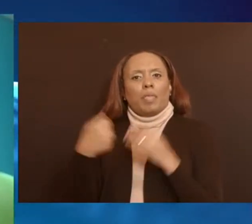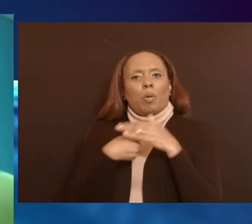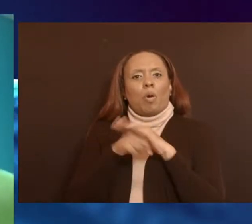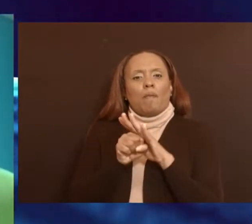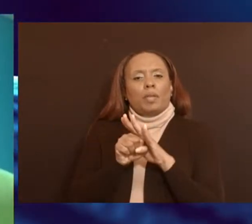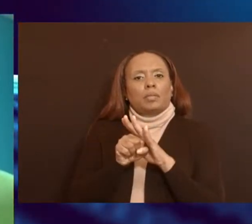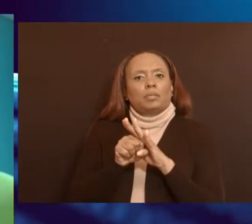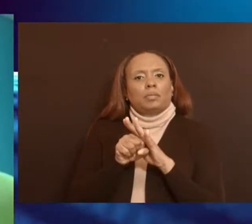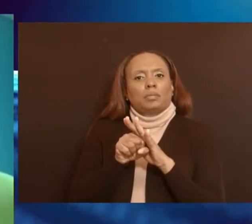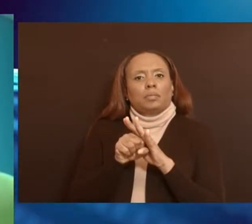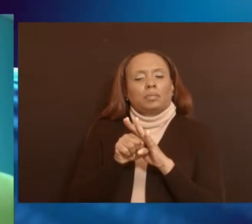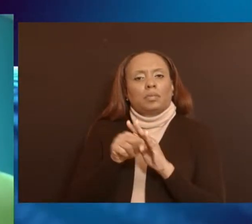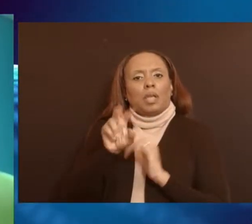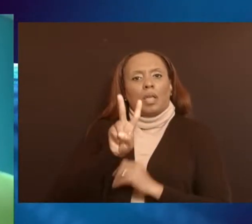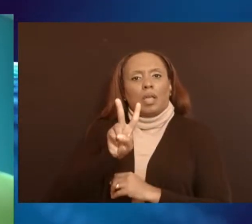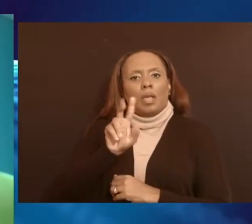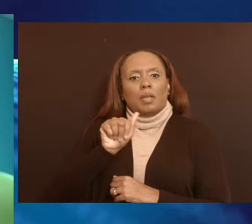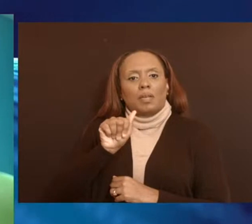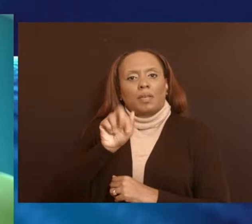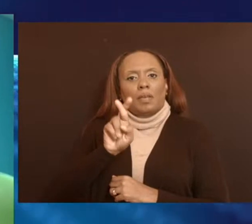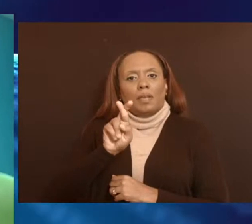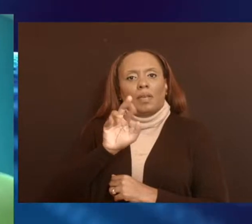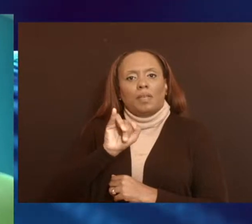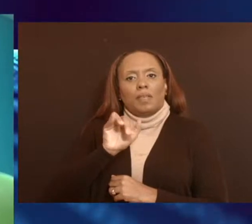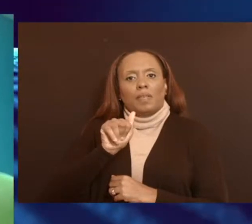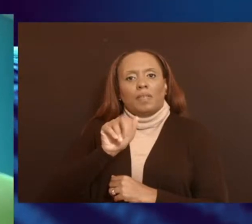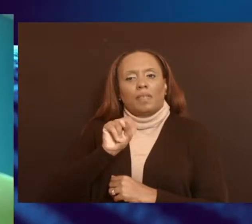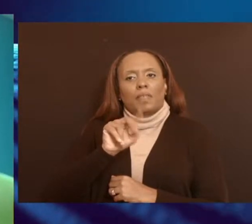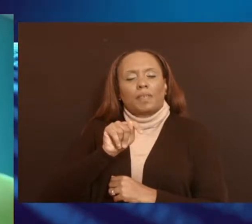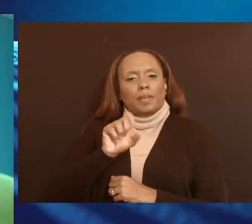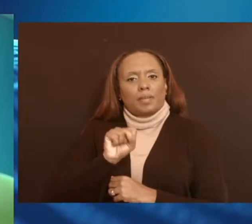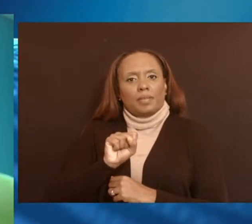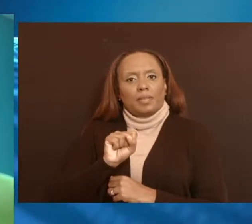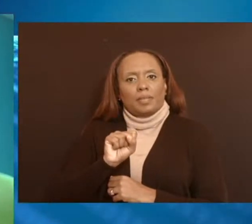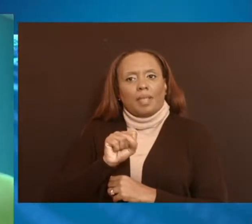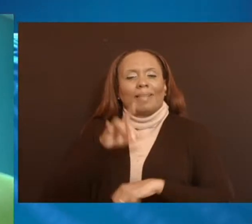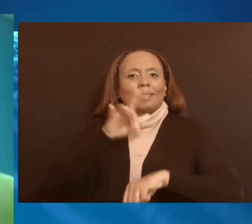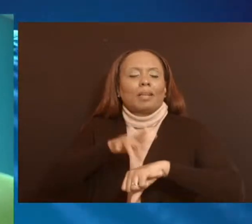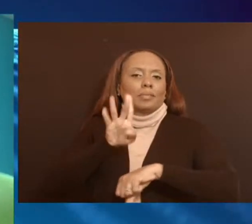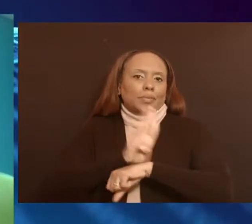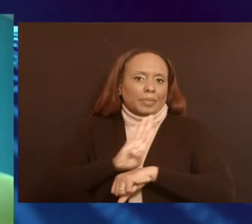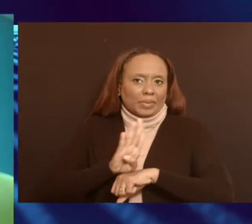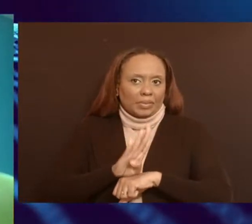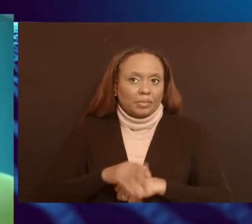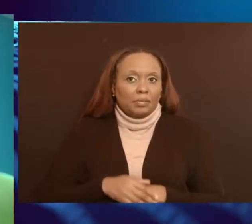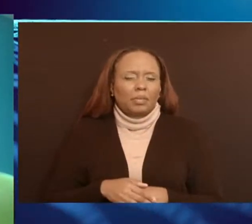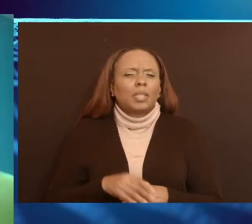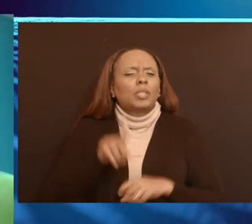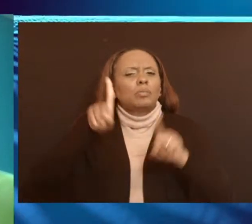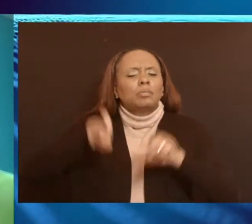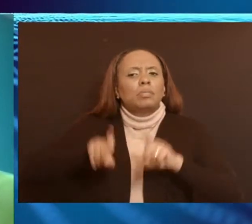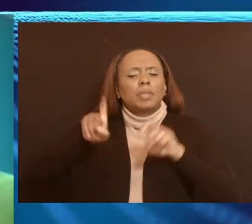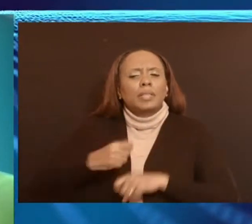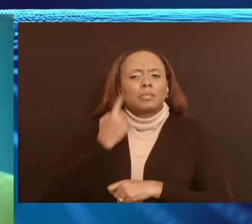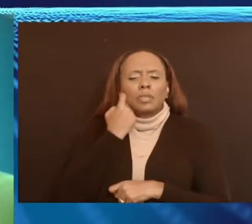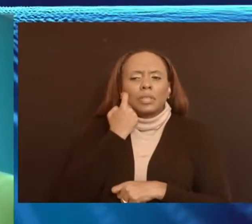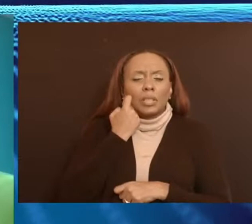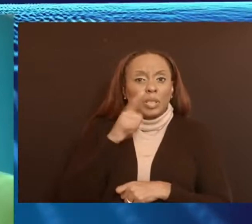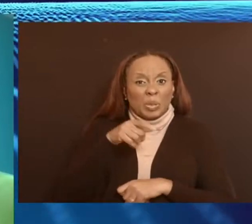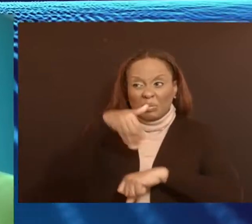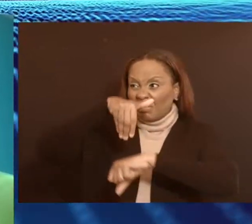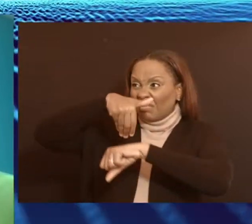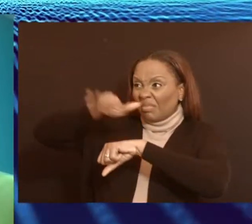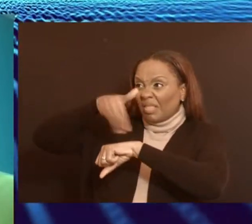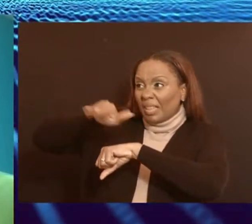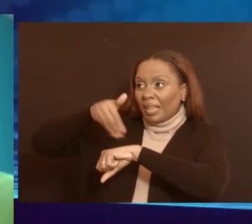the COVID-19 virus in Barbados. Have any samples from these recent clusters been sent off